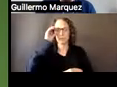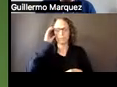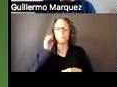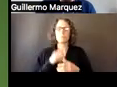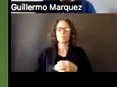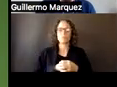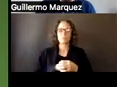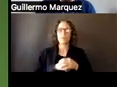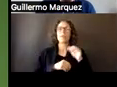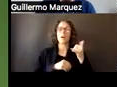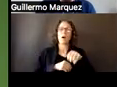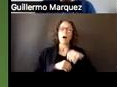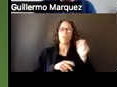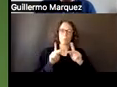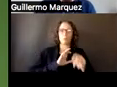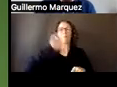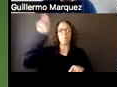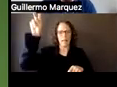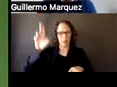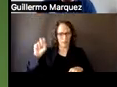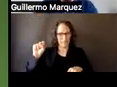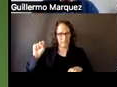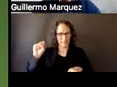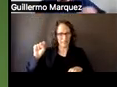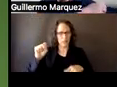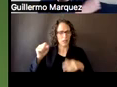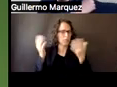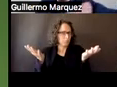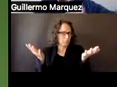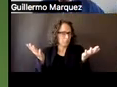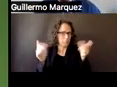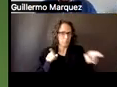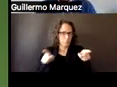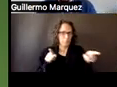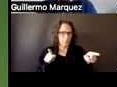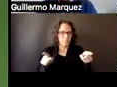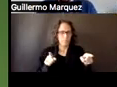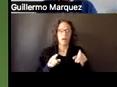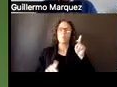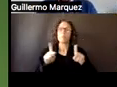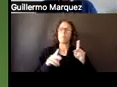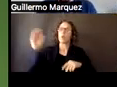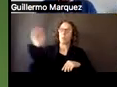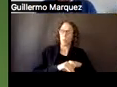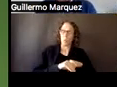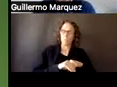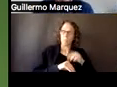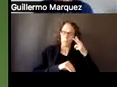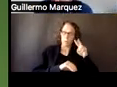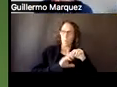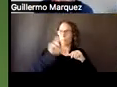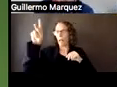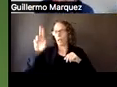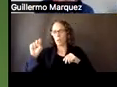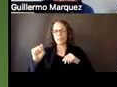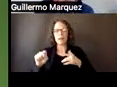But others, they decide to come back and move back to the US, but then they become sort of like this passing. A